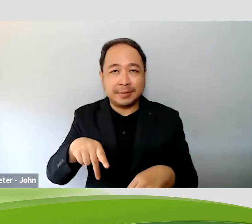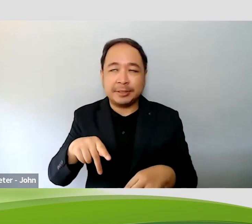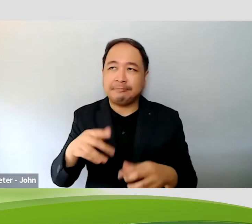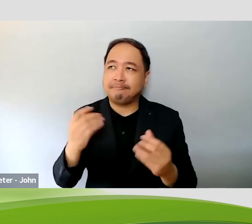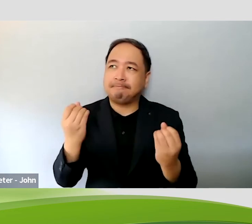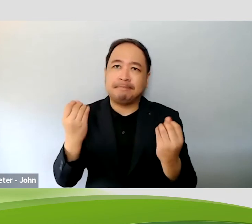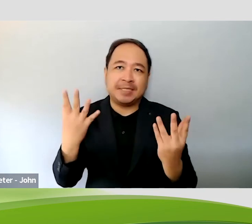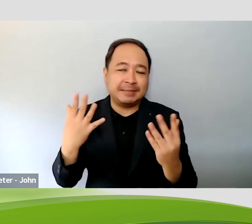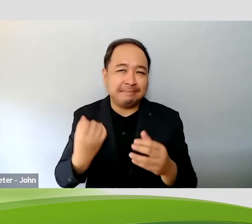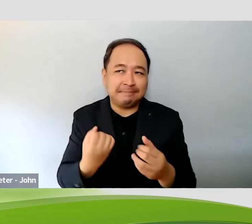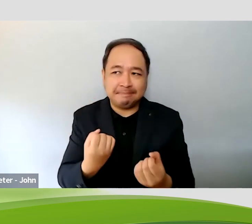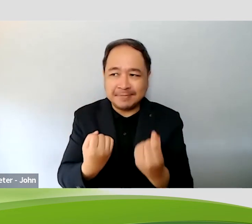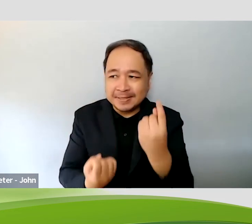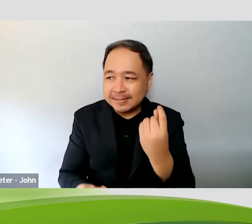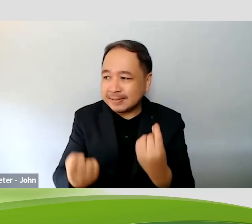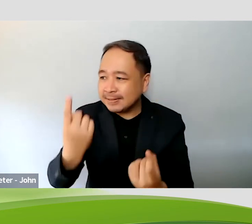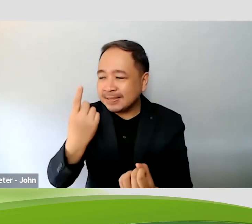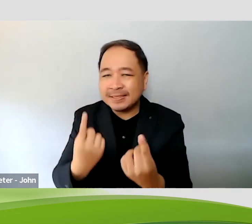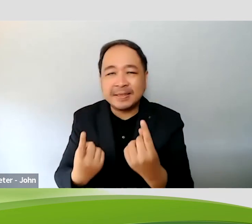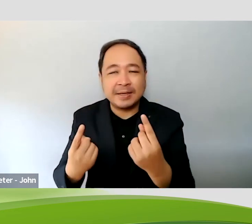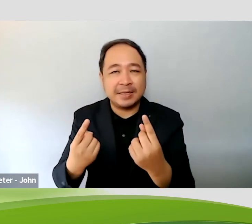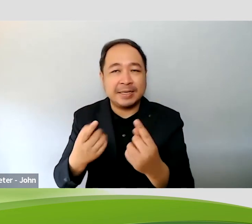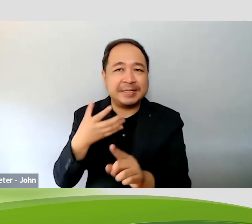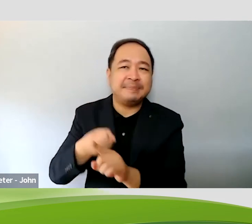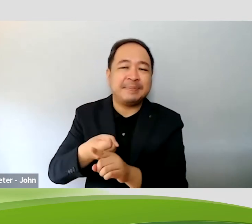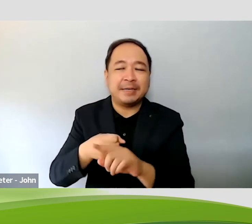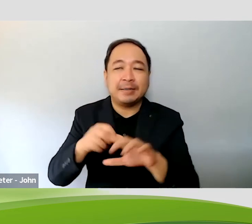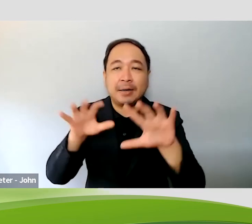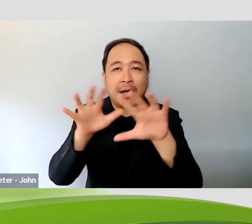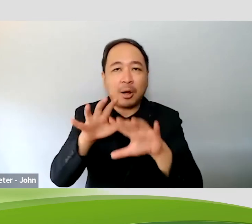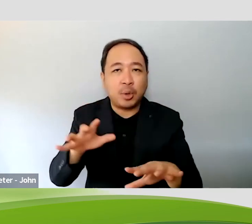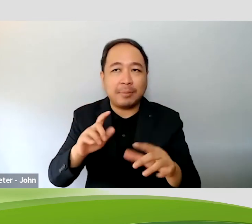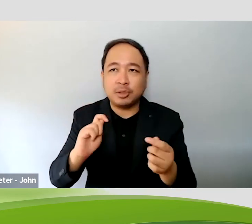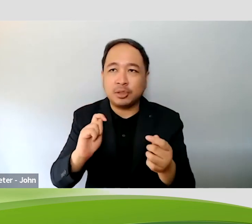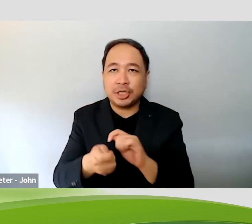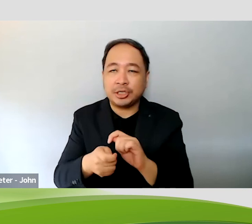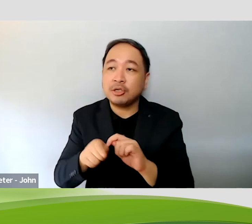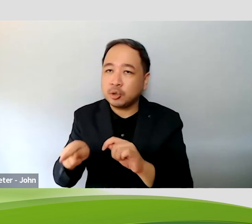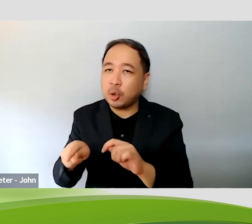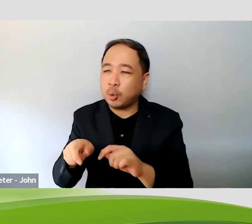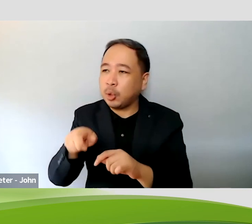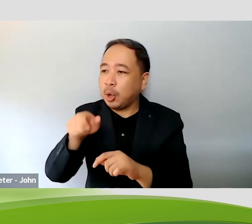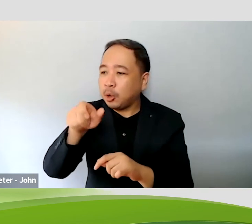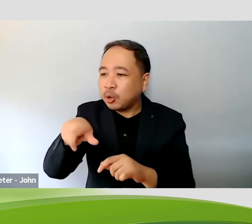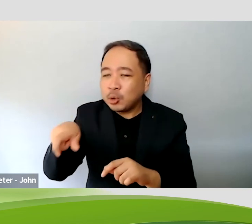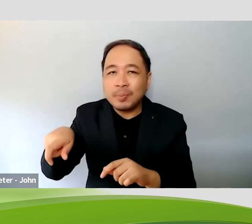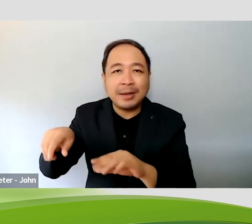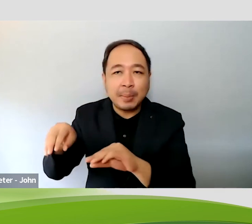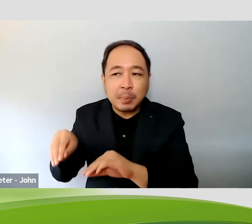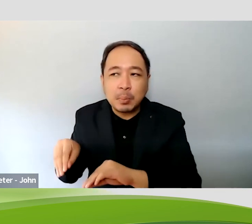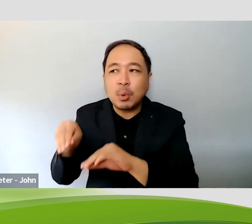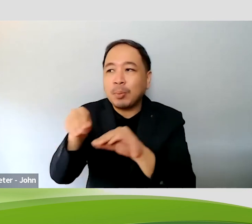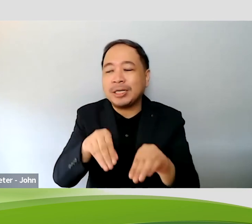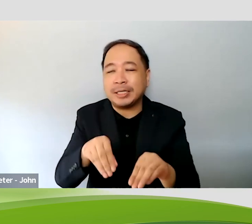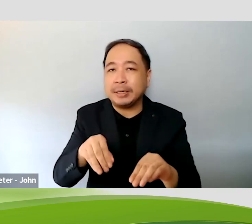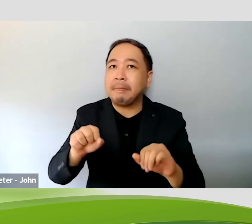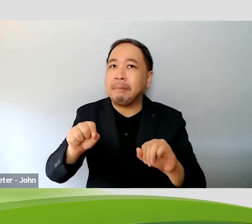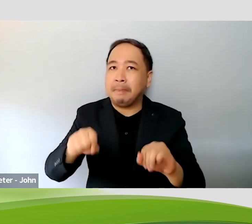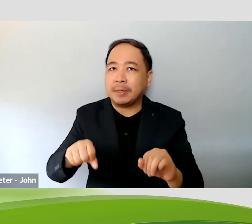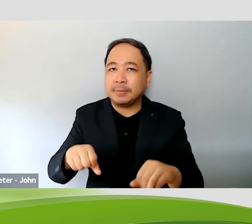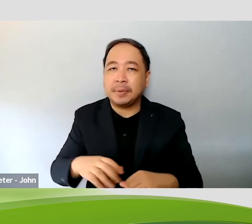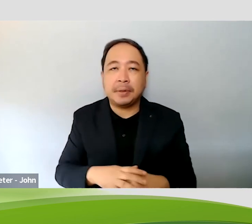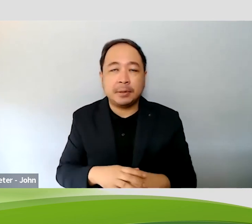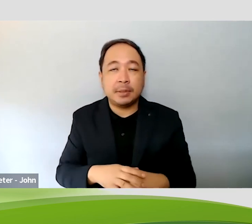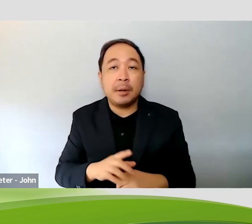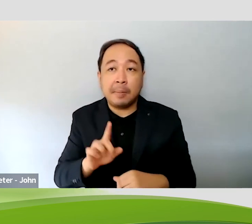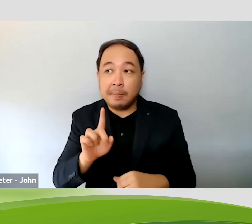change and to disasters and so on, the potential for increased human mobility is likely. And this makes it essential to undertake